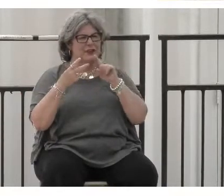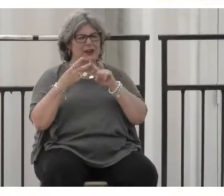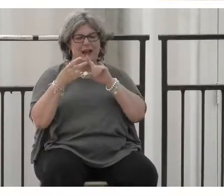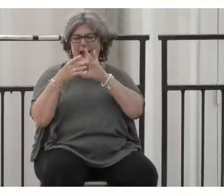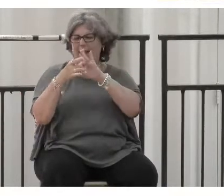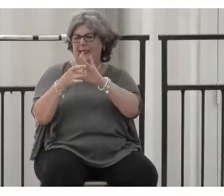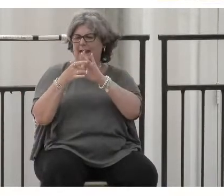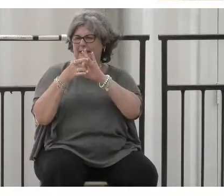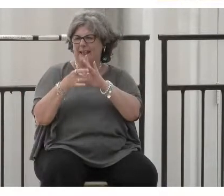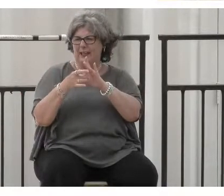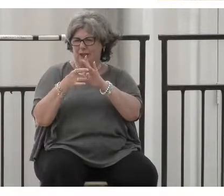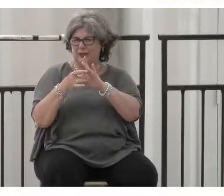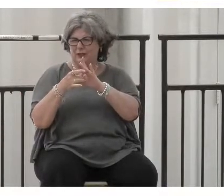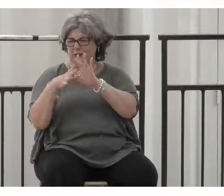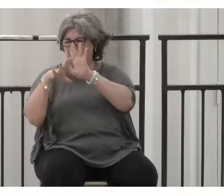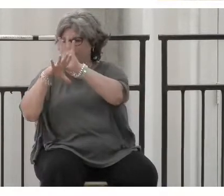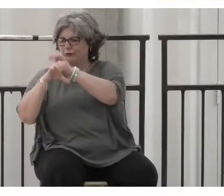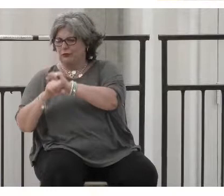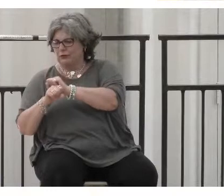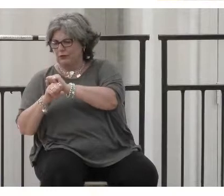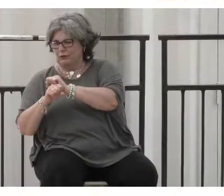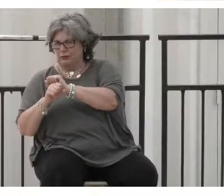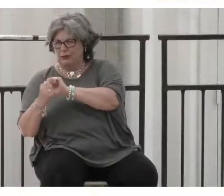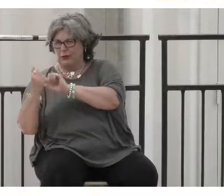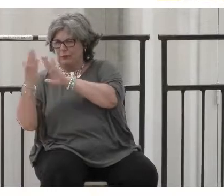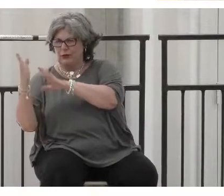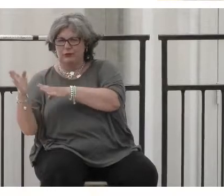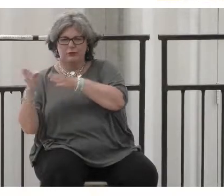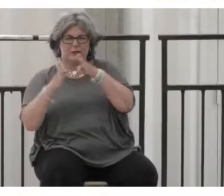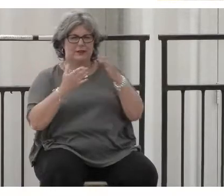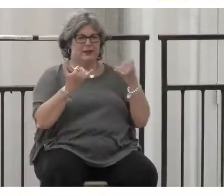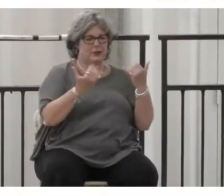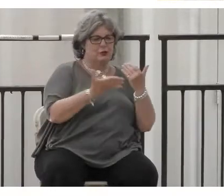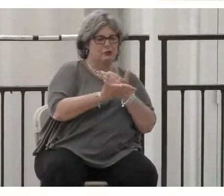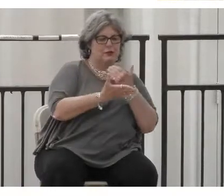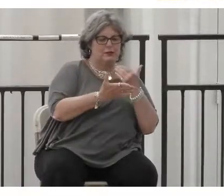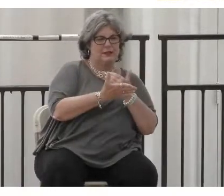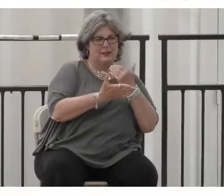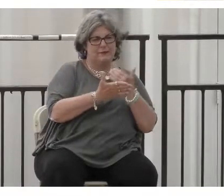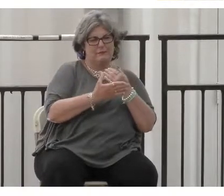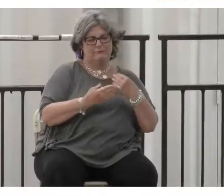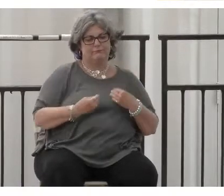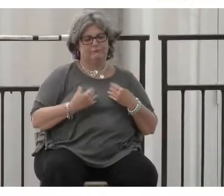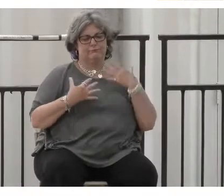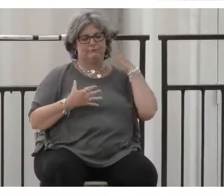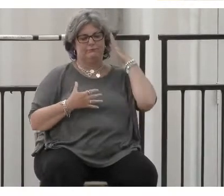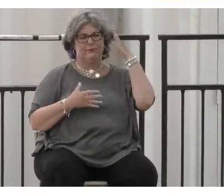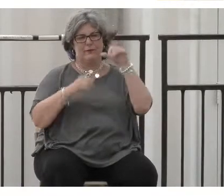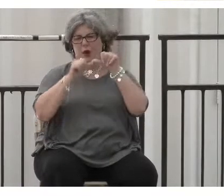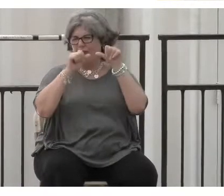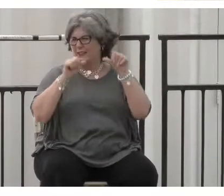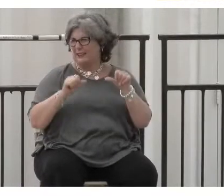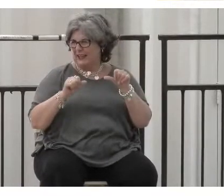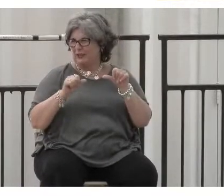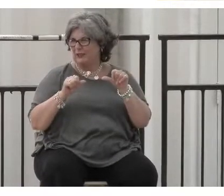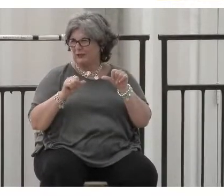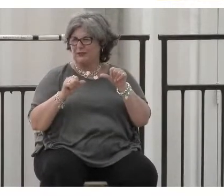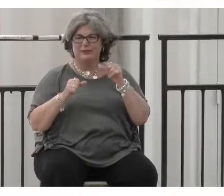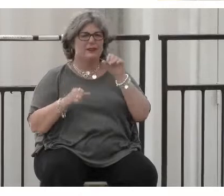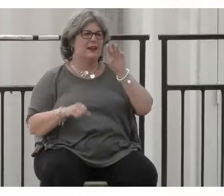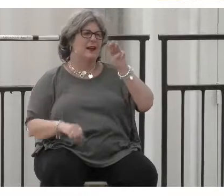connection between the traditional approaches and contemporary and future aspirations for architecture and